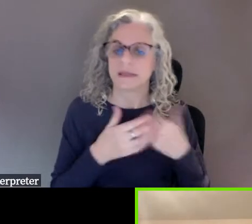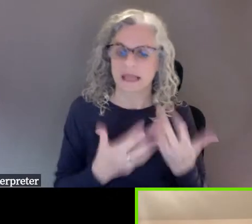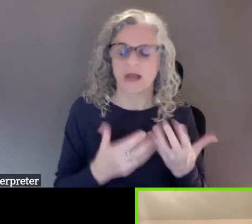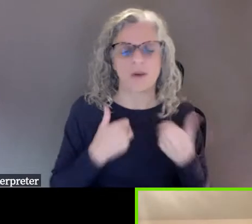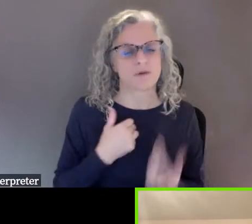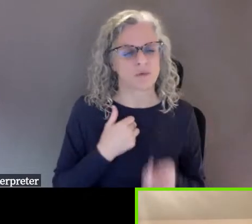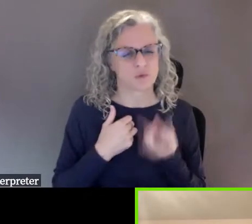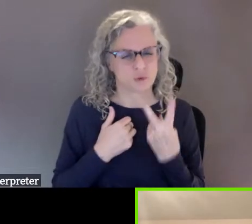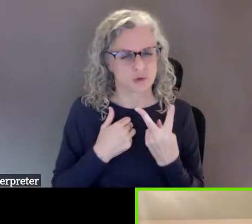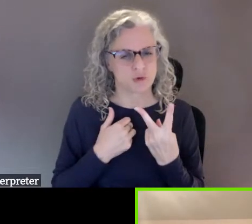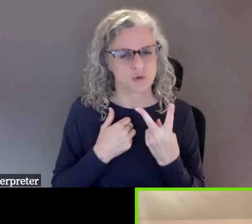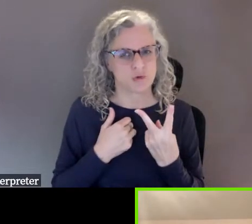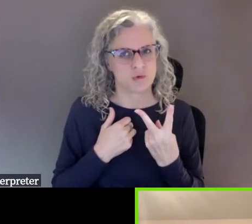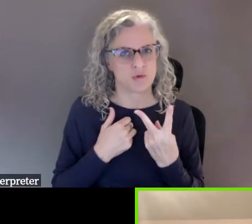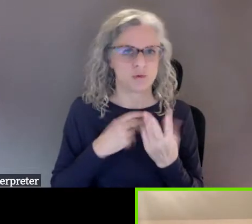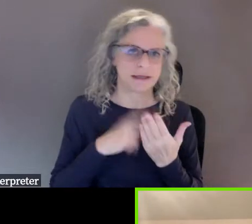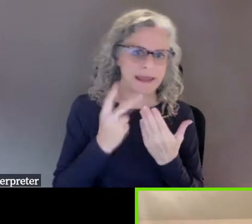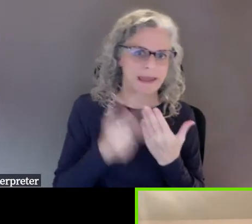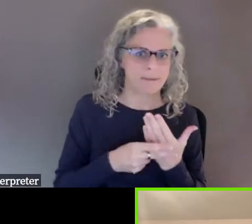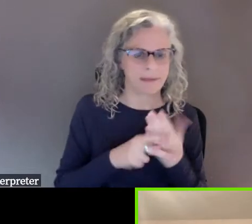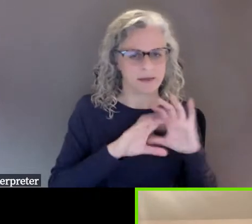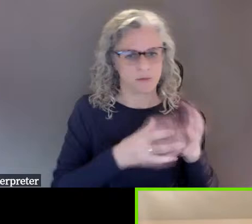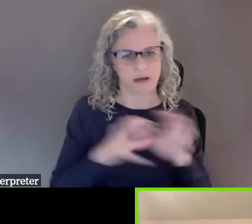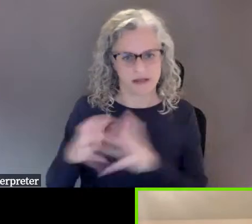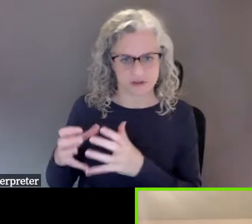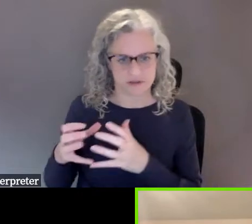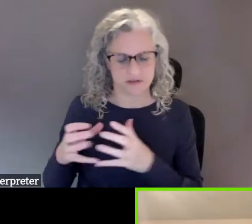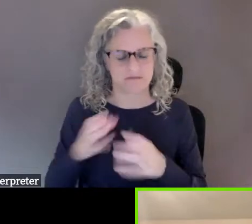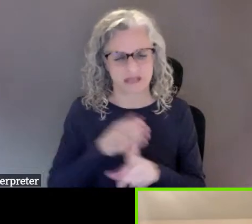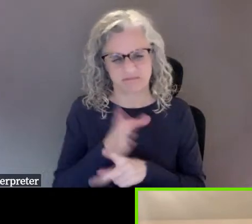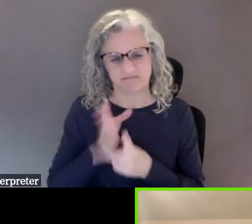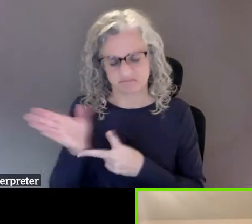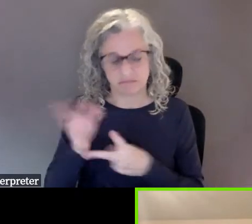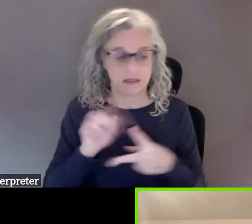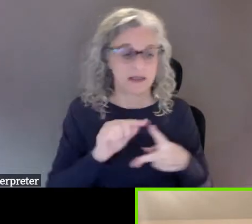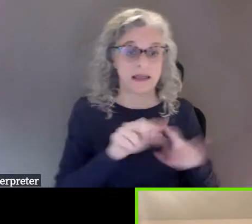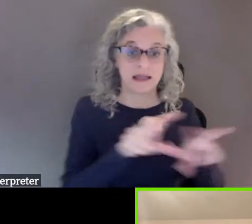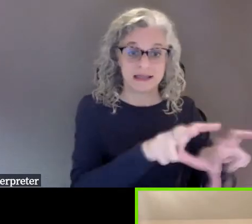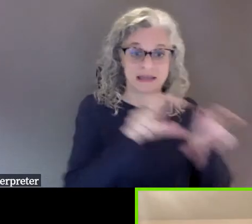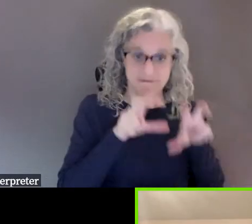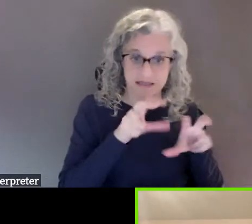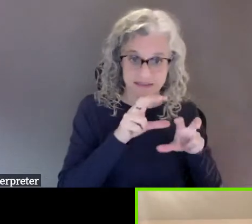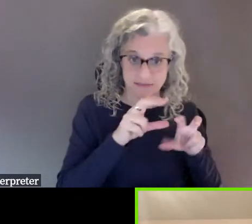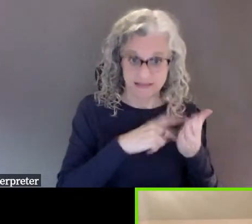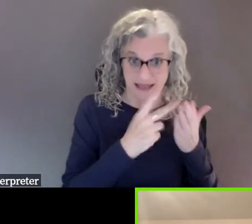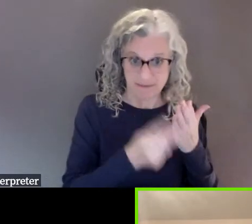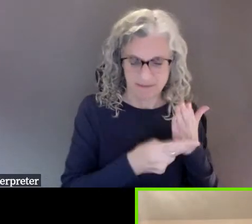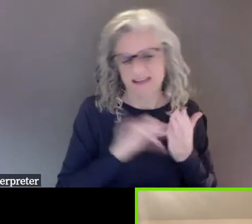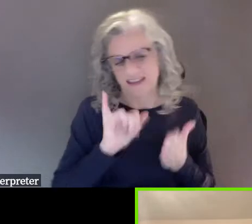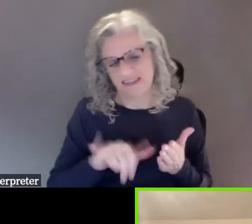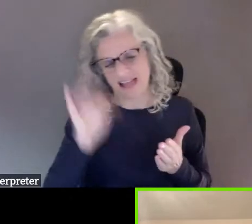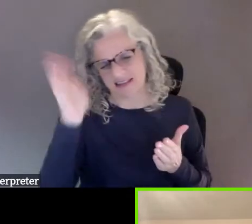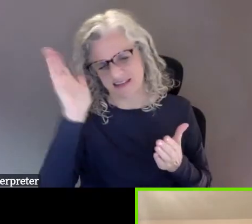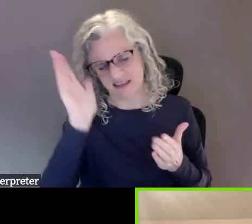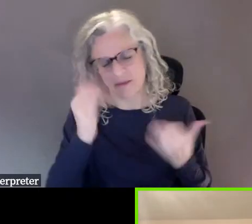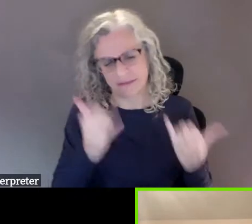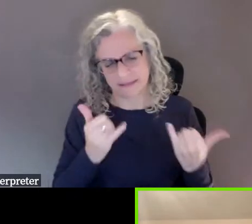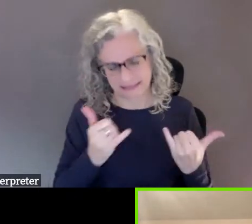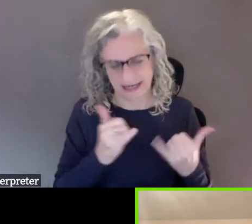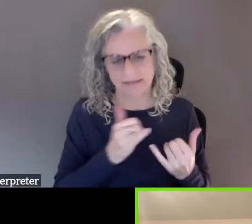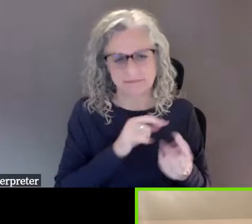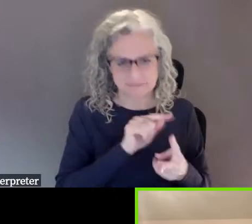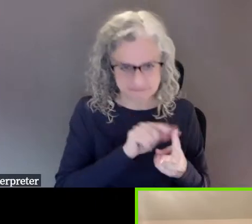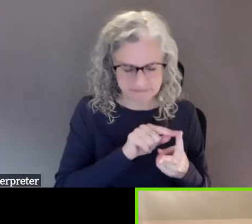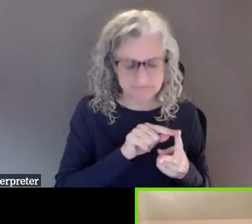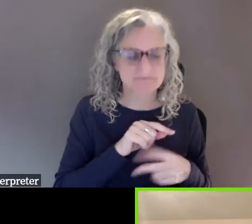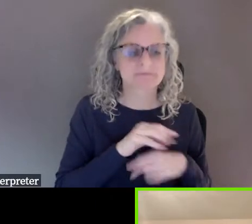of campaign branches. The first one is our divestment campaigns, which is really what I'm talking to you about primarily today.